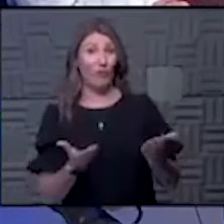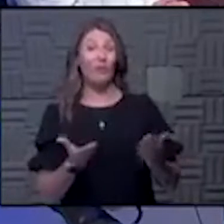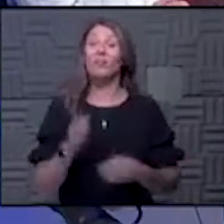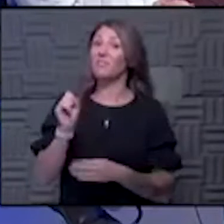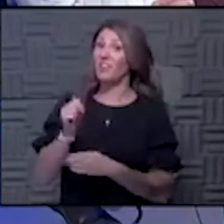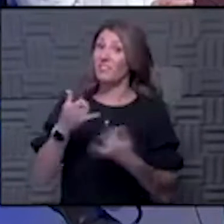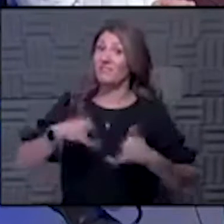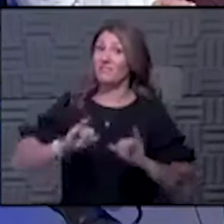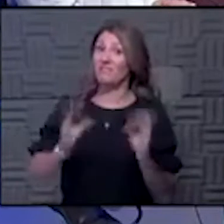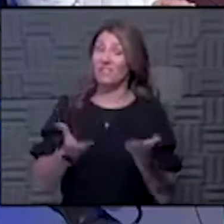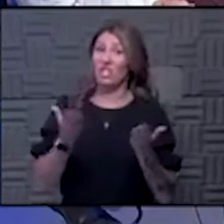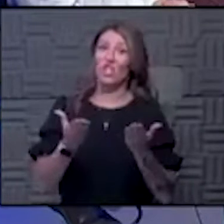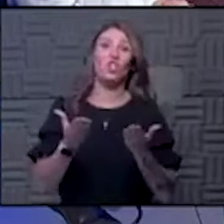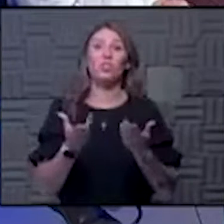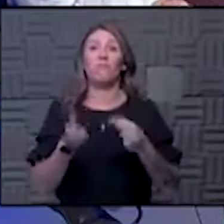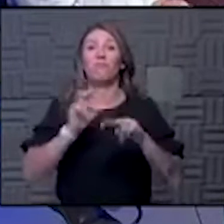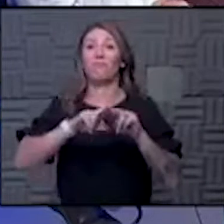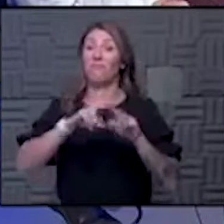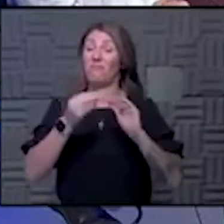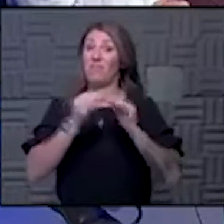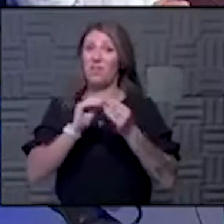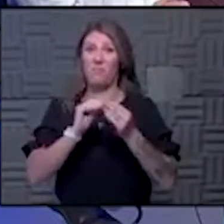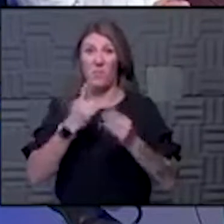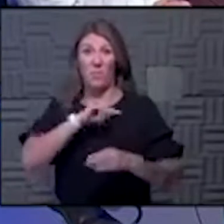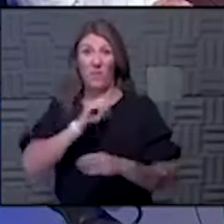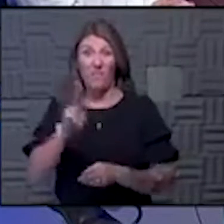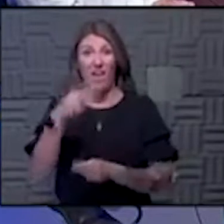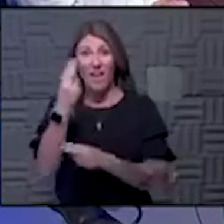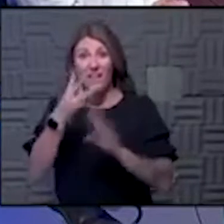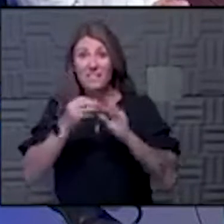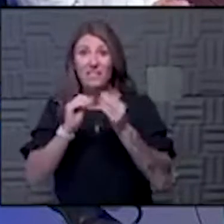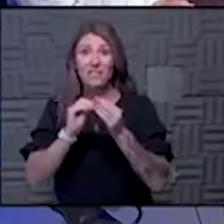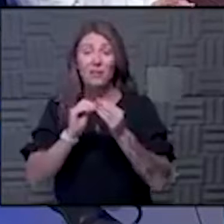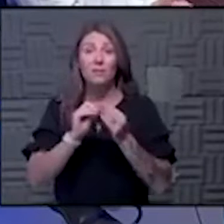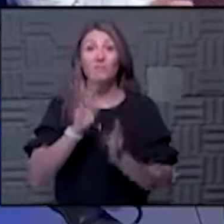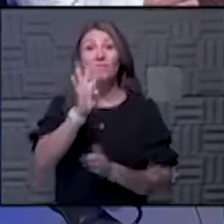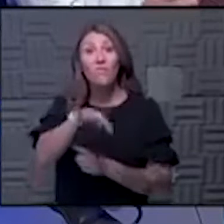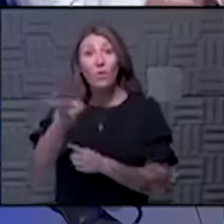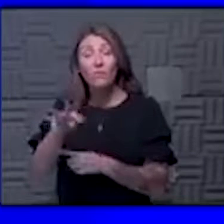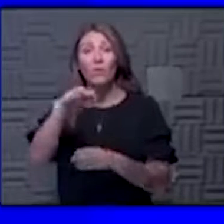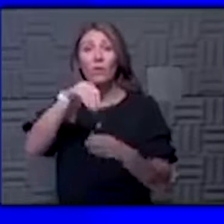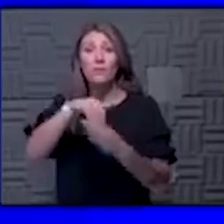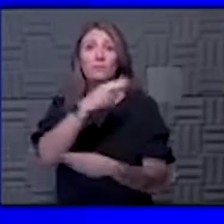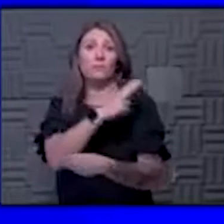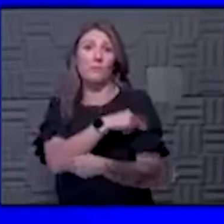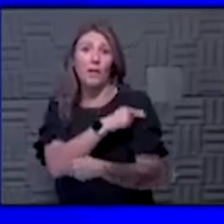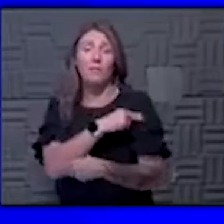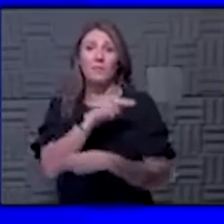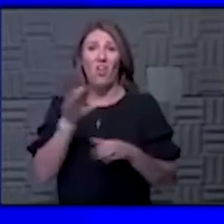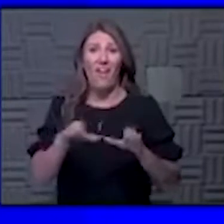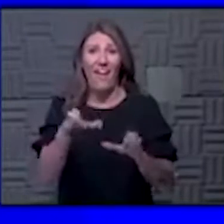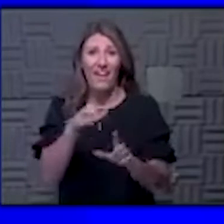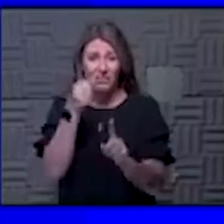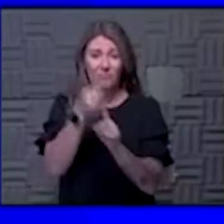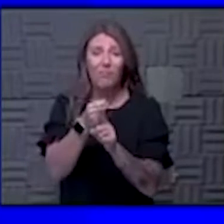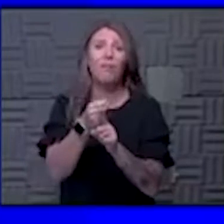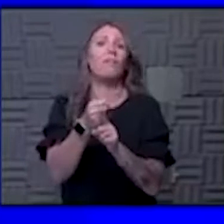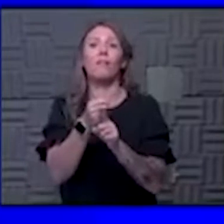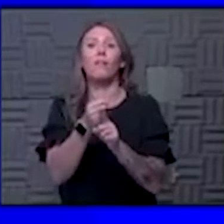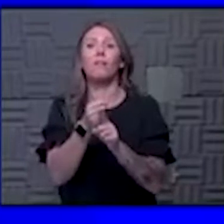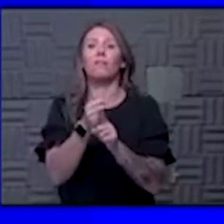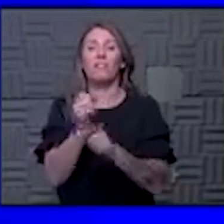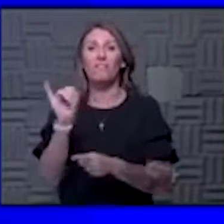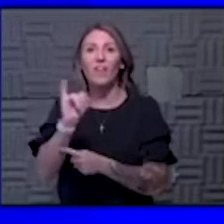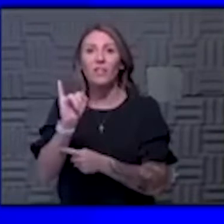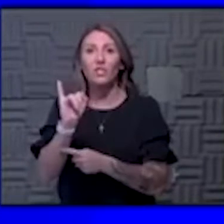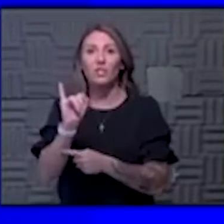still here, and it's growing. Our numbers have gone up, yeah. We have our highest number yet. Yep. 44 in the hospital of active infections. That's not just everybody in the